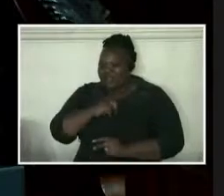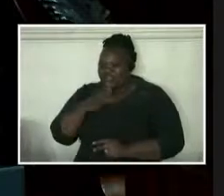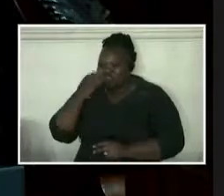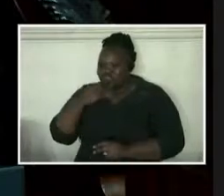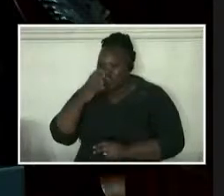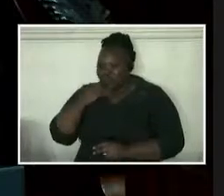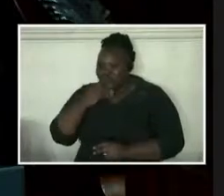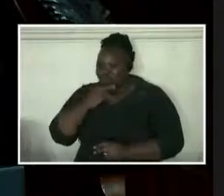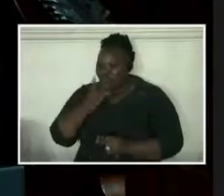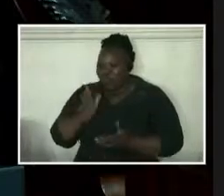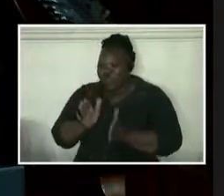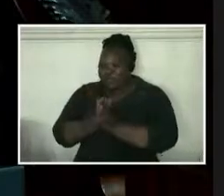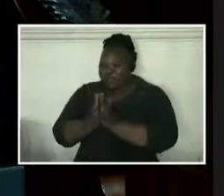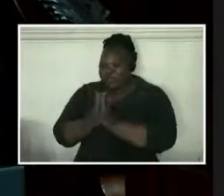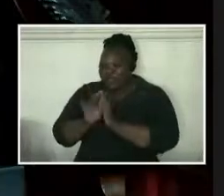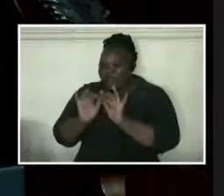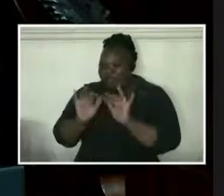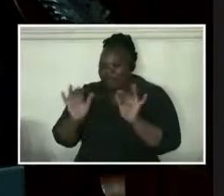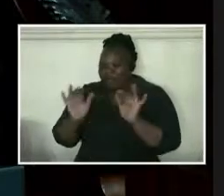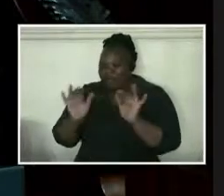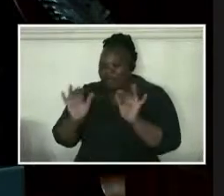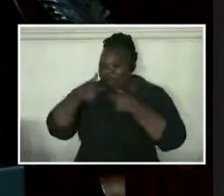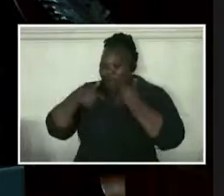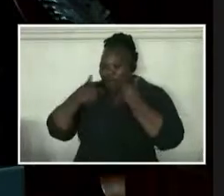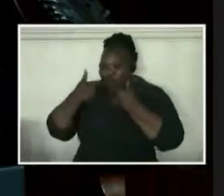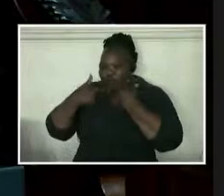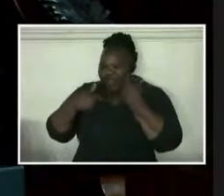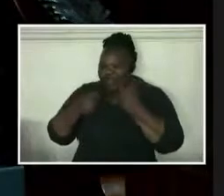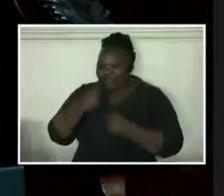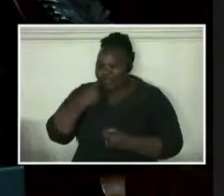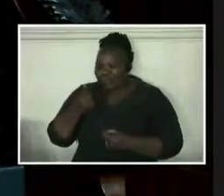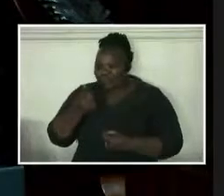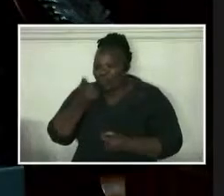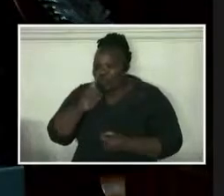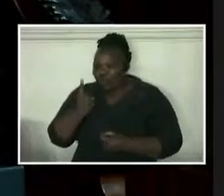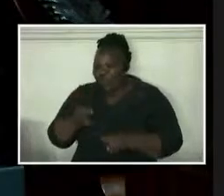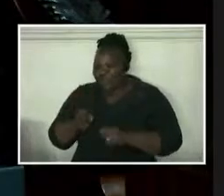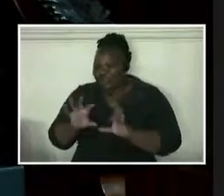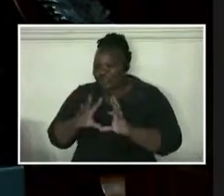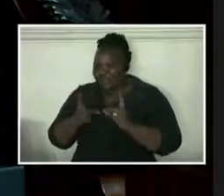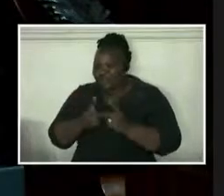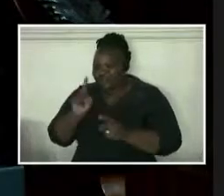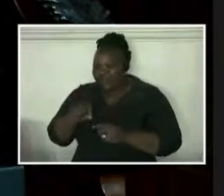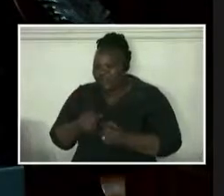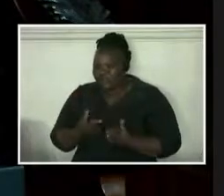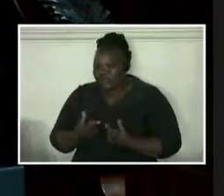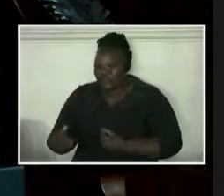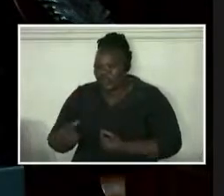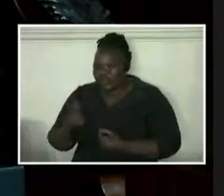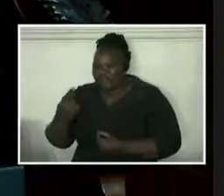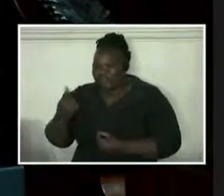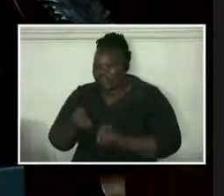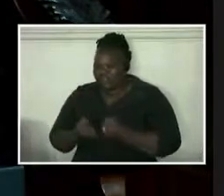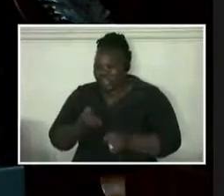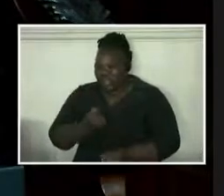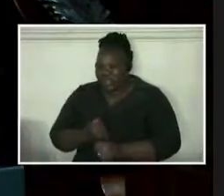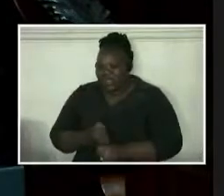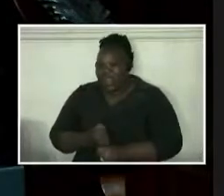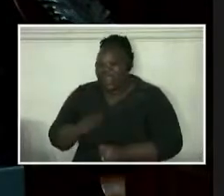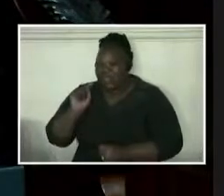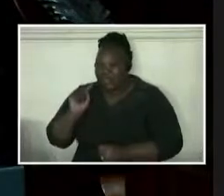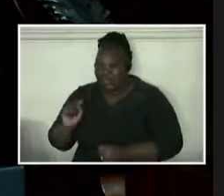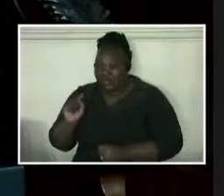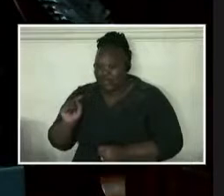we called on people to make comments and indicate what they would like the department to implement in this financial year